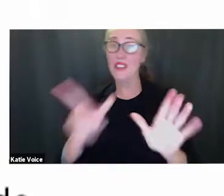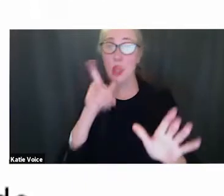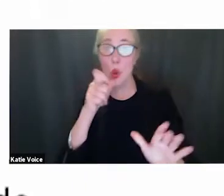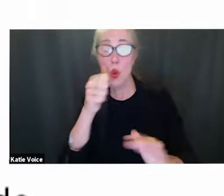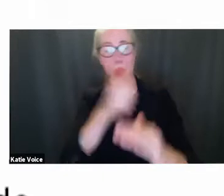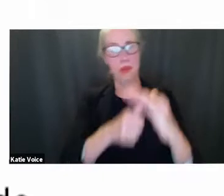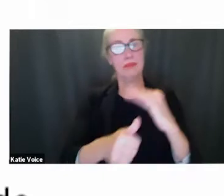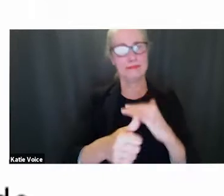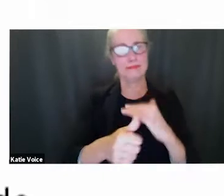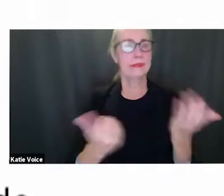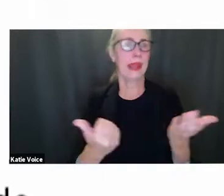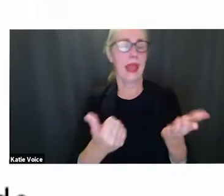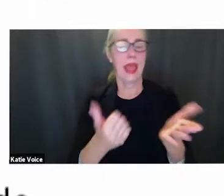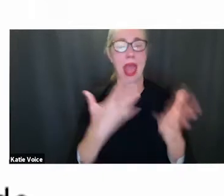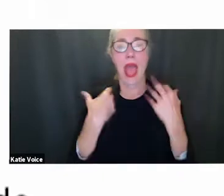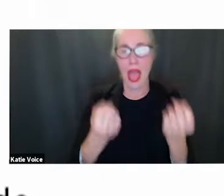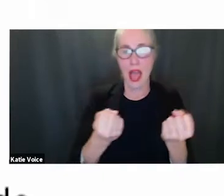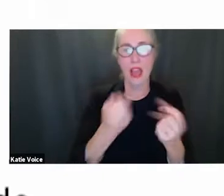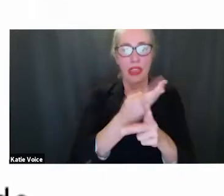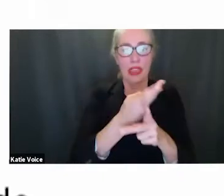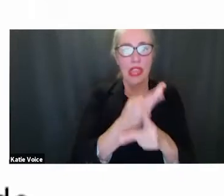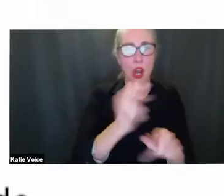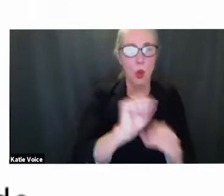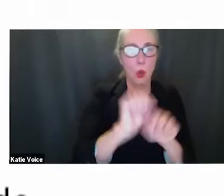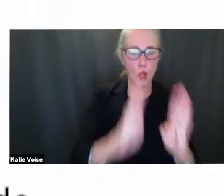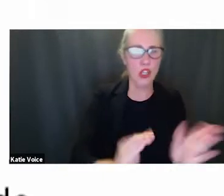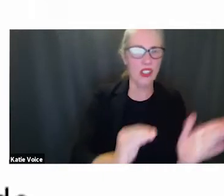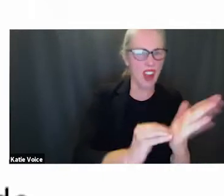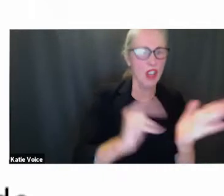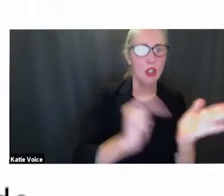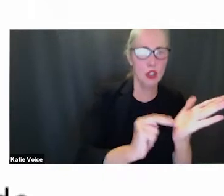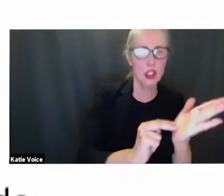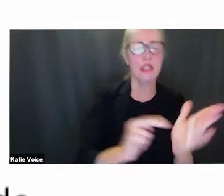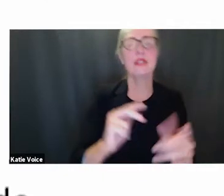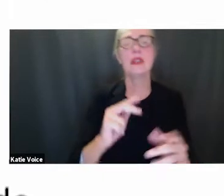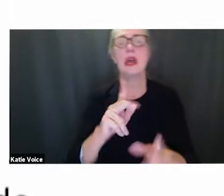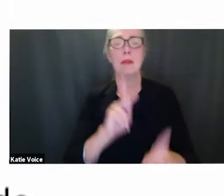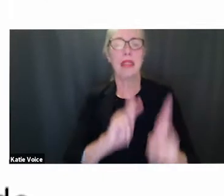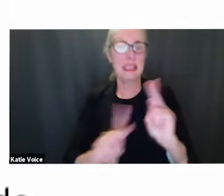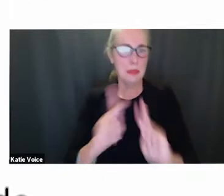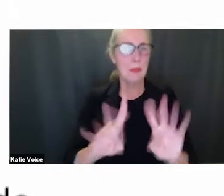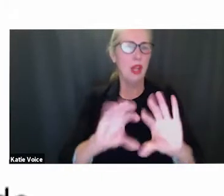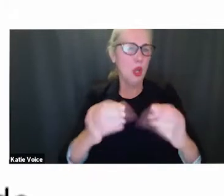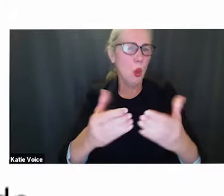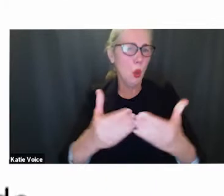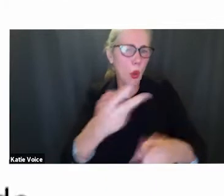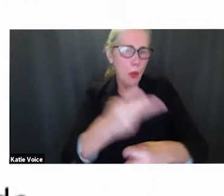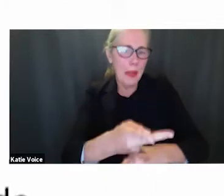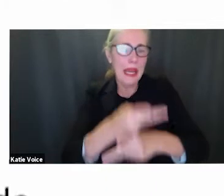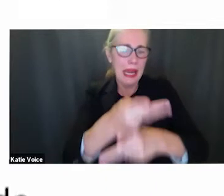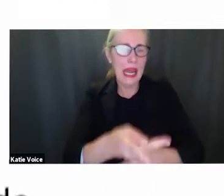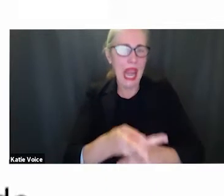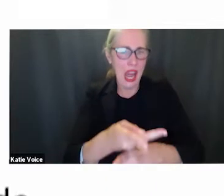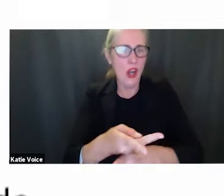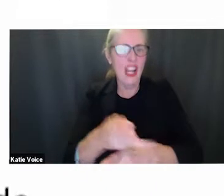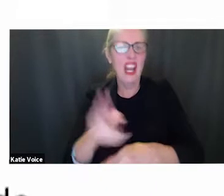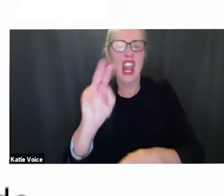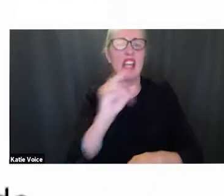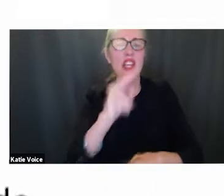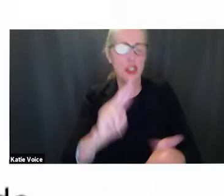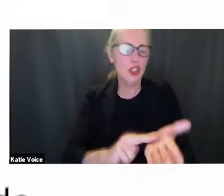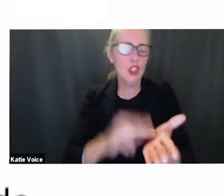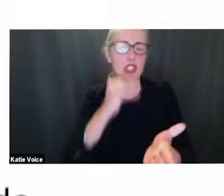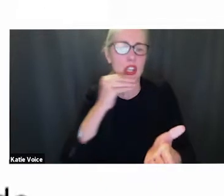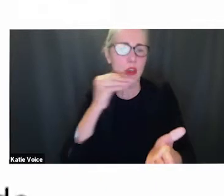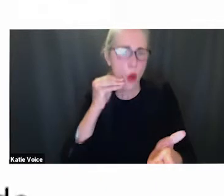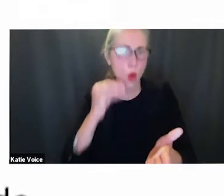Congregate care workers are also receiving this. But there is some speculation that educators